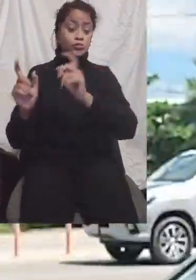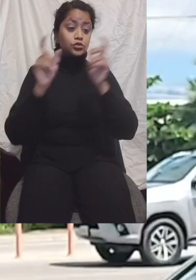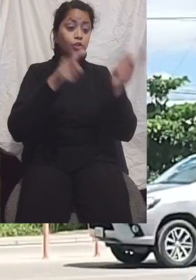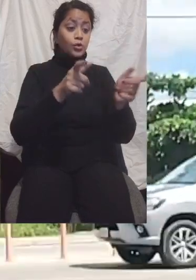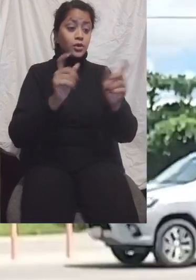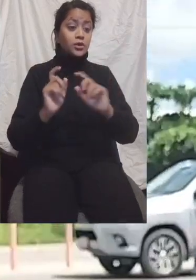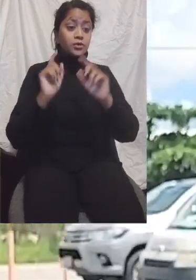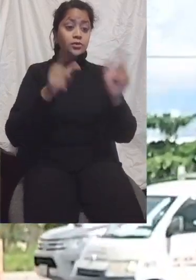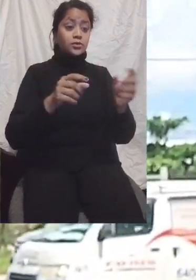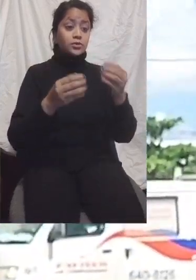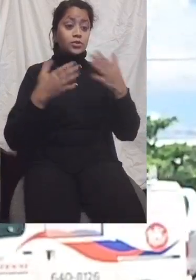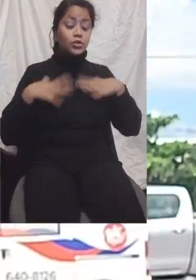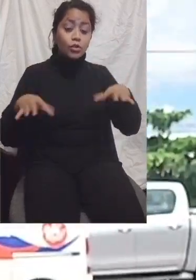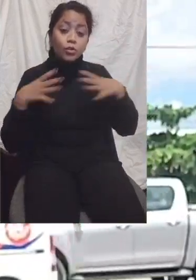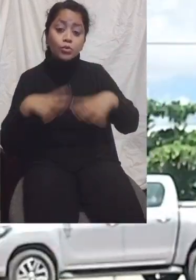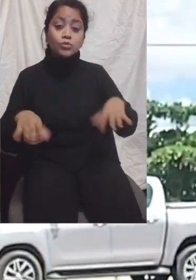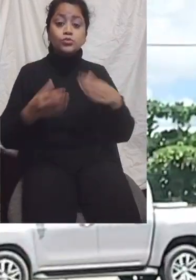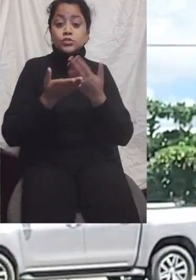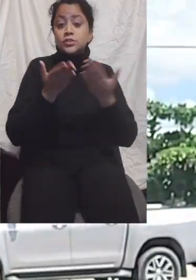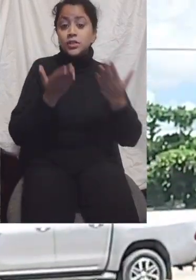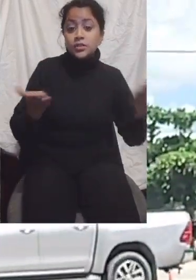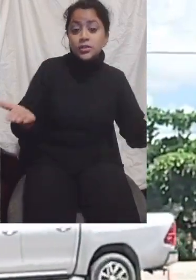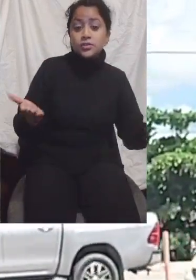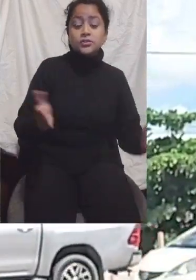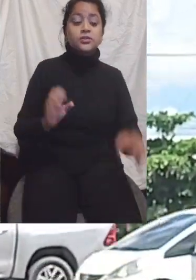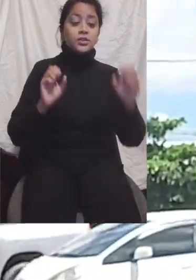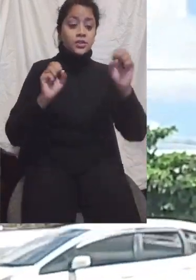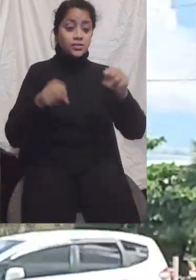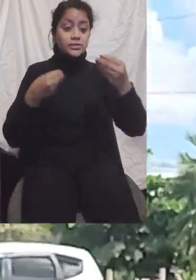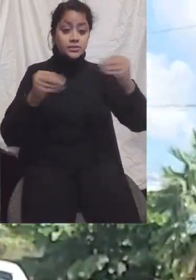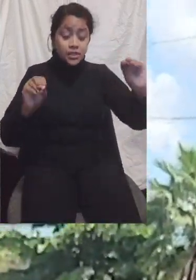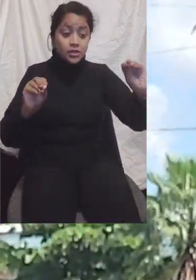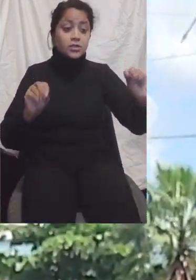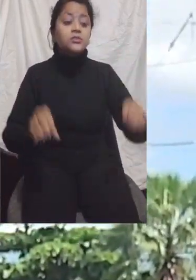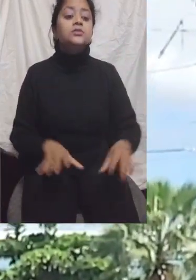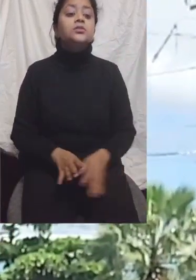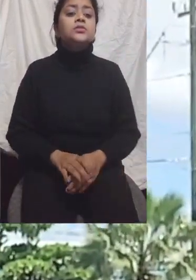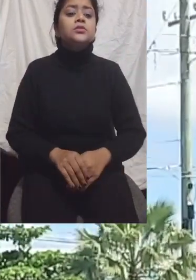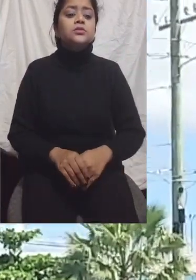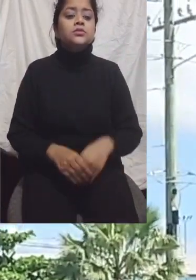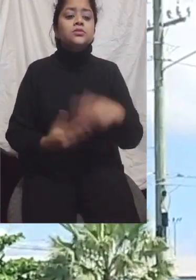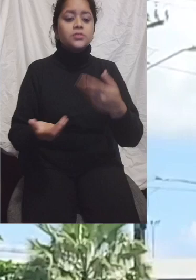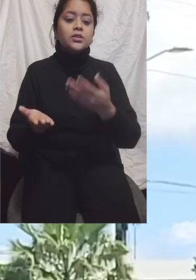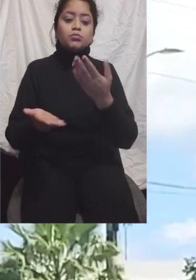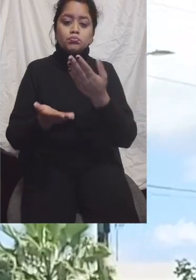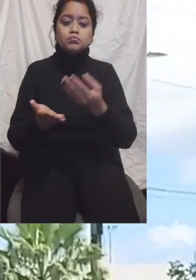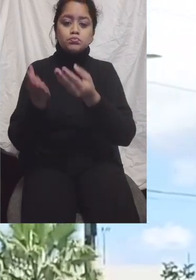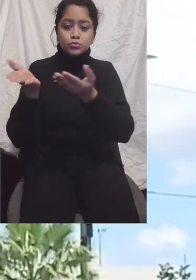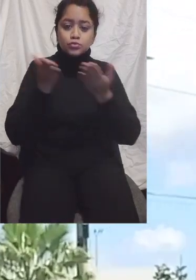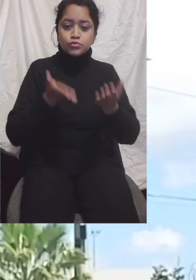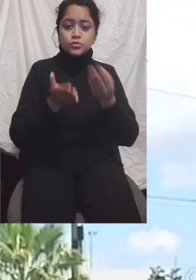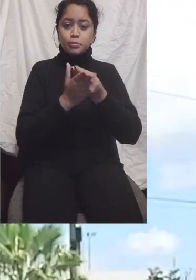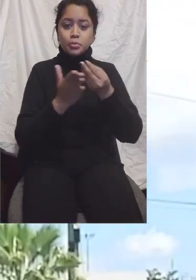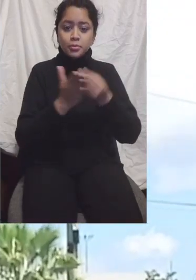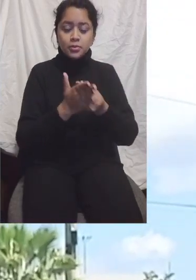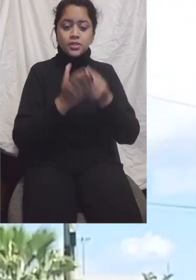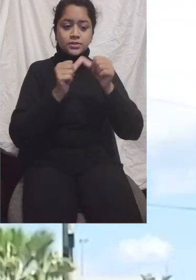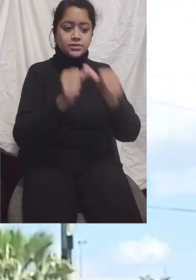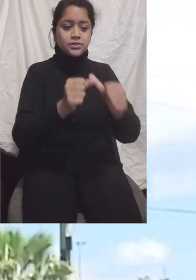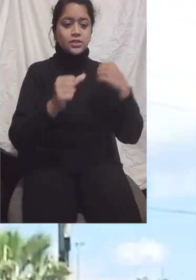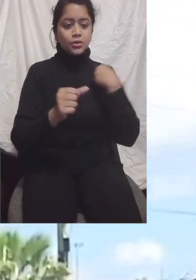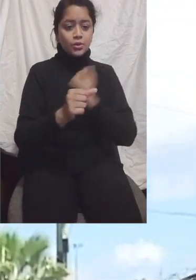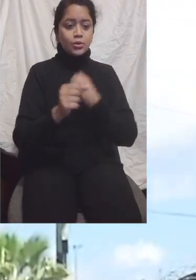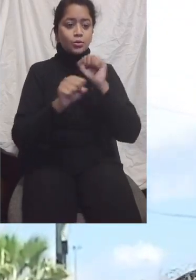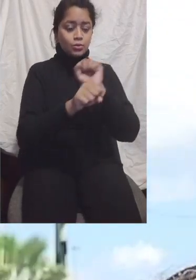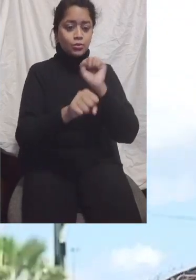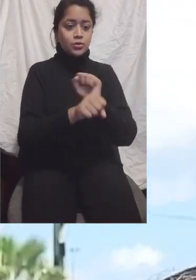it's clothes or appliances or anything that we can sell then in the thrift shop, and then that then provides the money that we